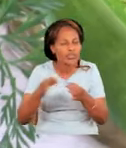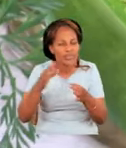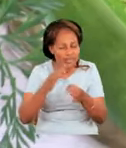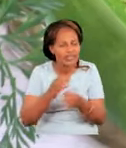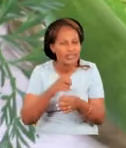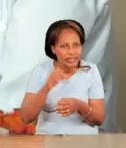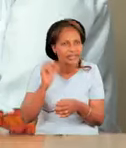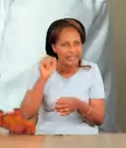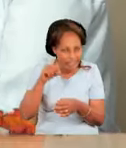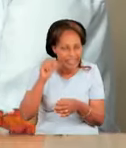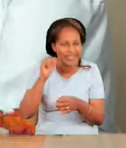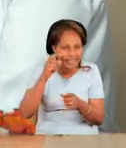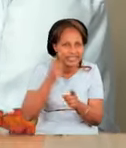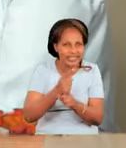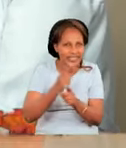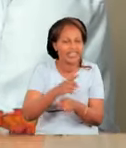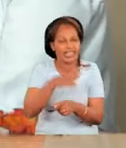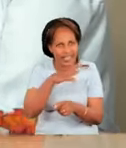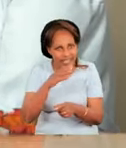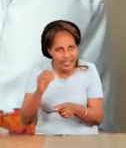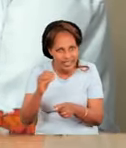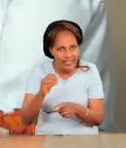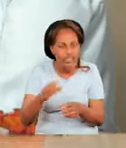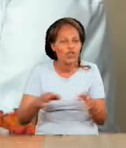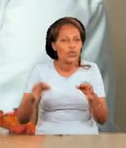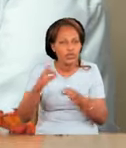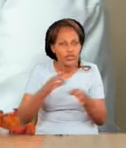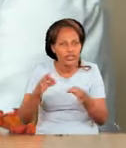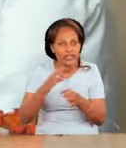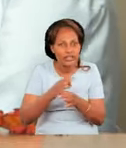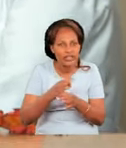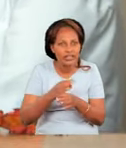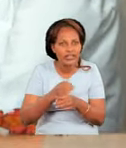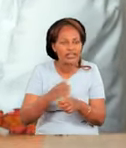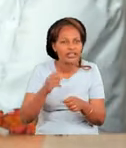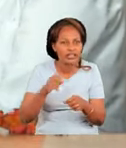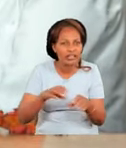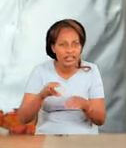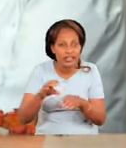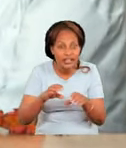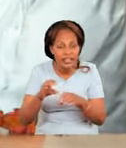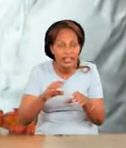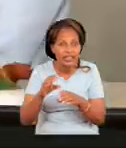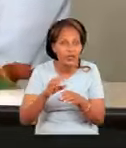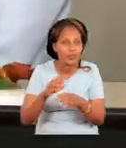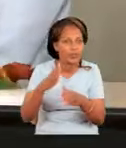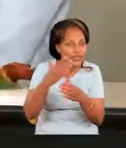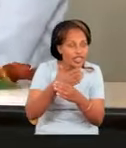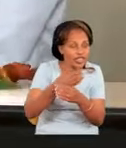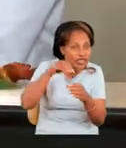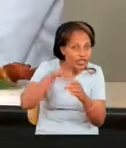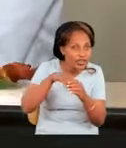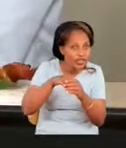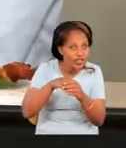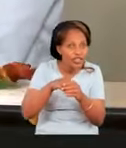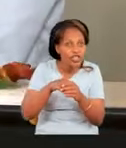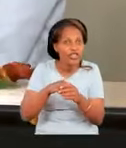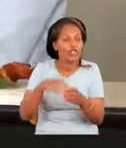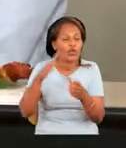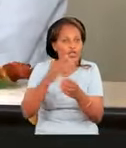Yes, you are right. And photosynthesis takes place in the leaves. When the leaves